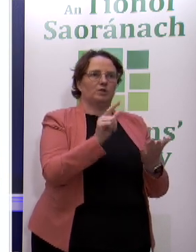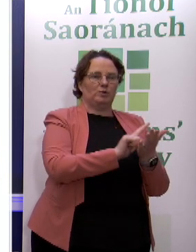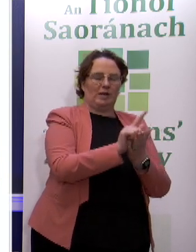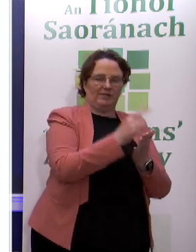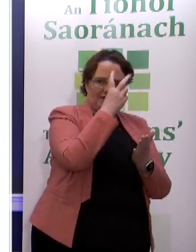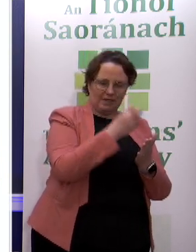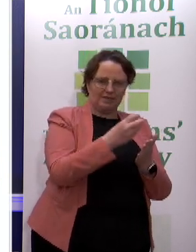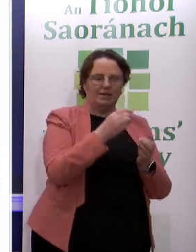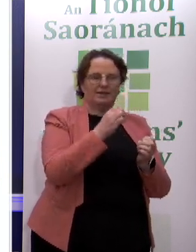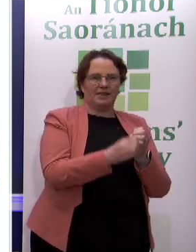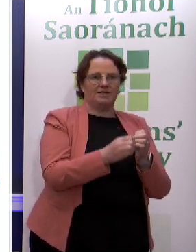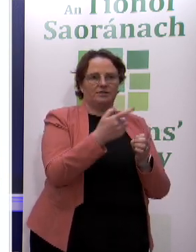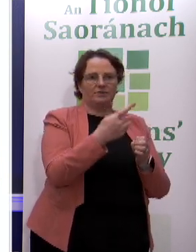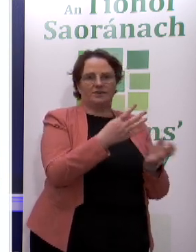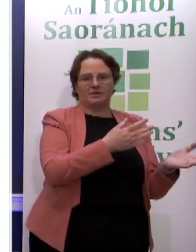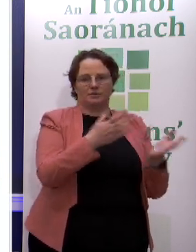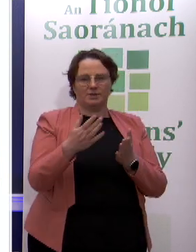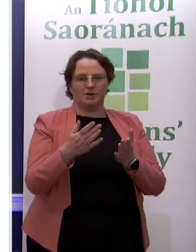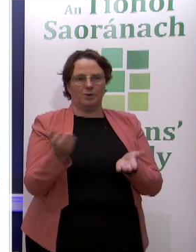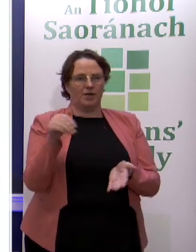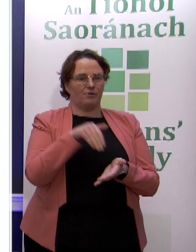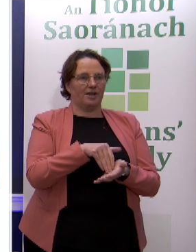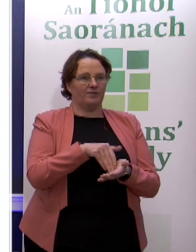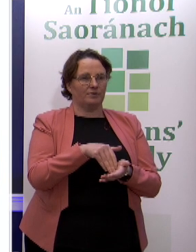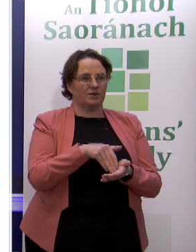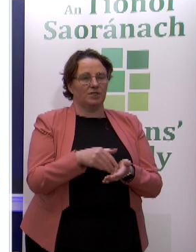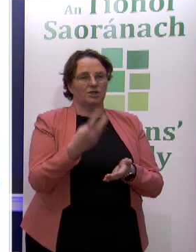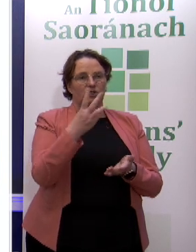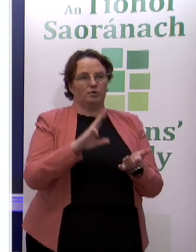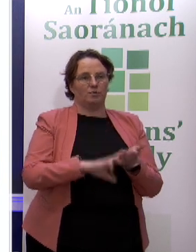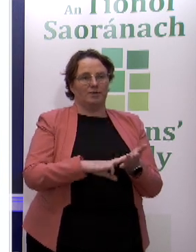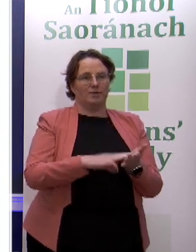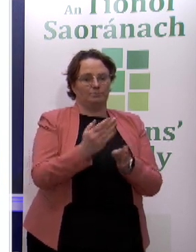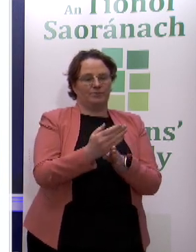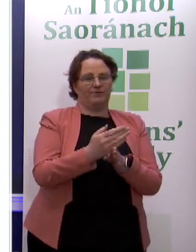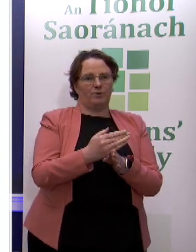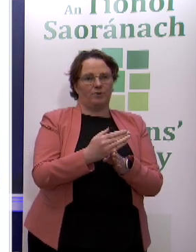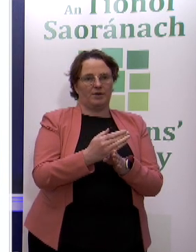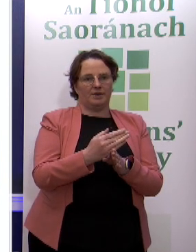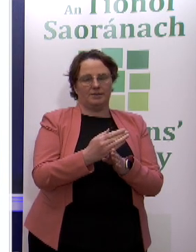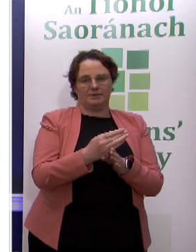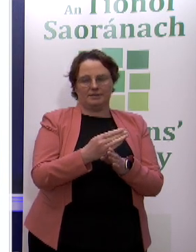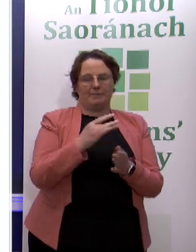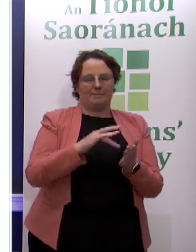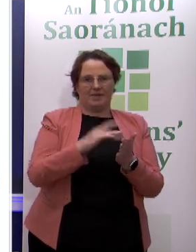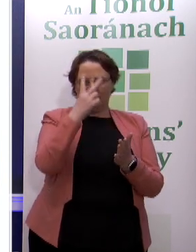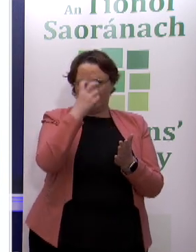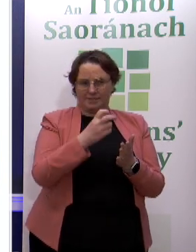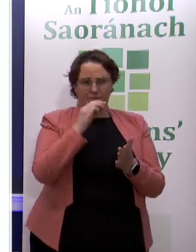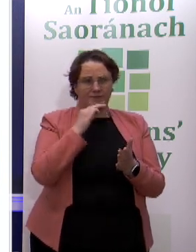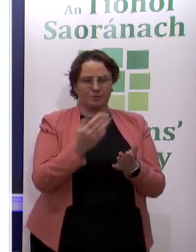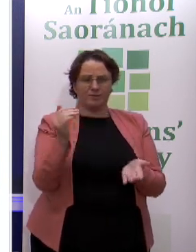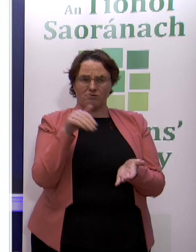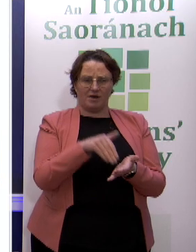that 24-hour period, and us, humans, would arrive at 2 minutes to midnight. So we've only been here for a tiny amount